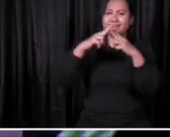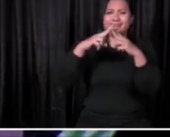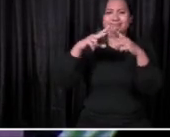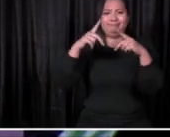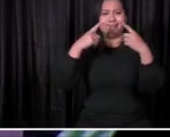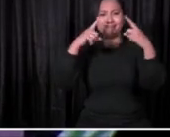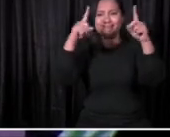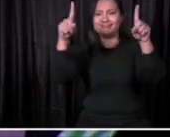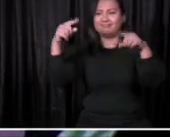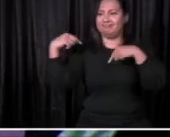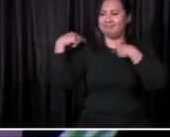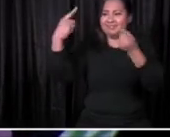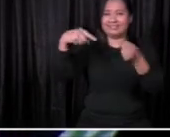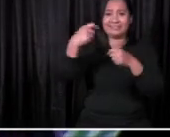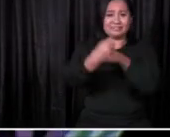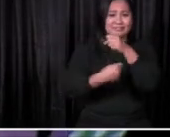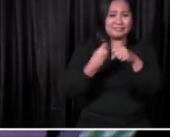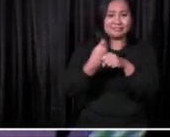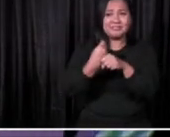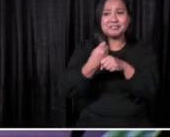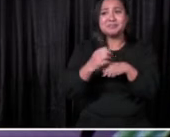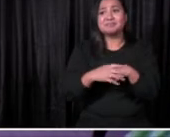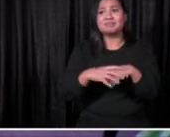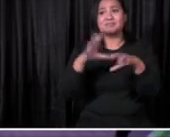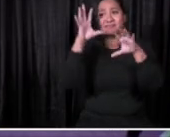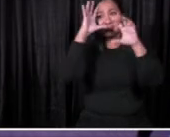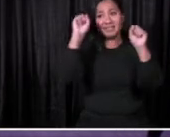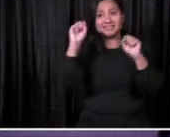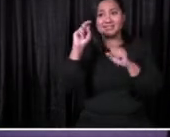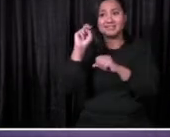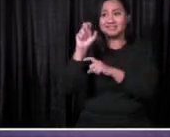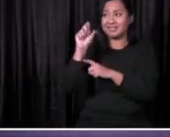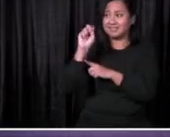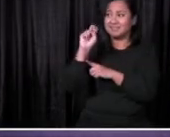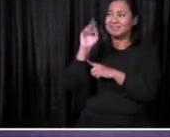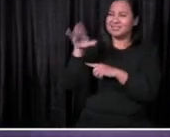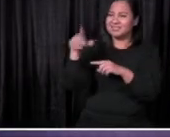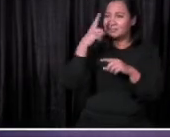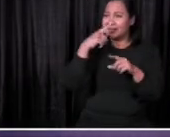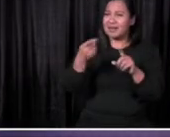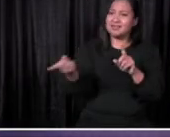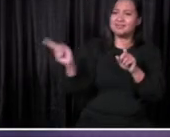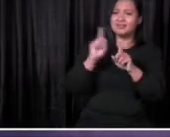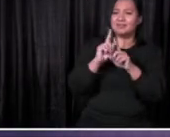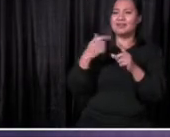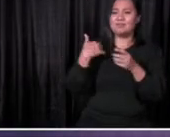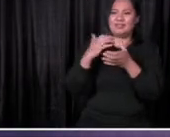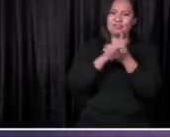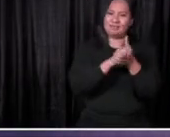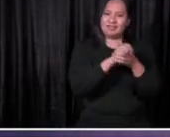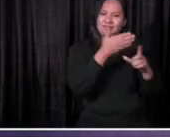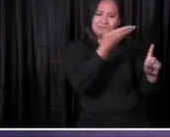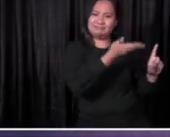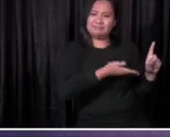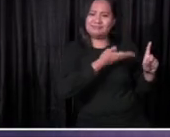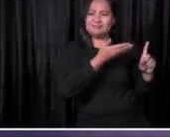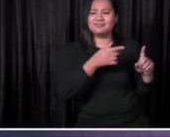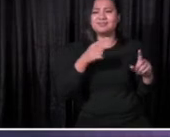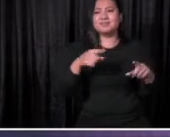Awards. President Nelson, please join me and Alalia at the podium to congratulate her on this tremendous